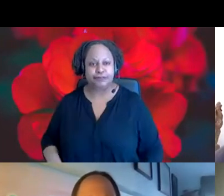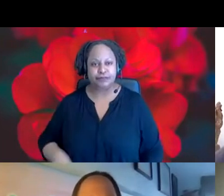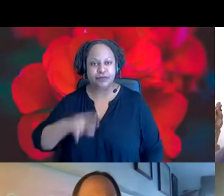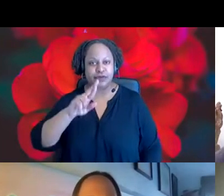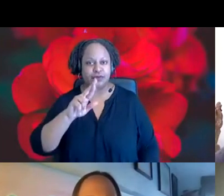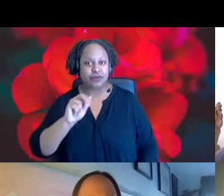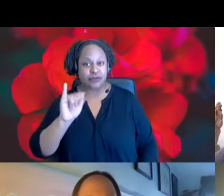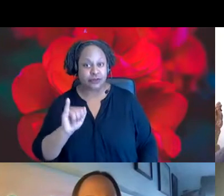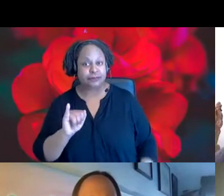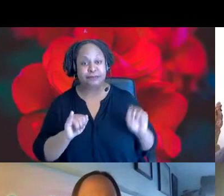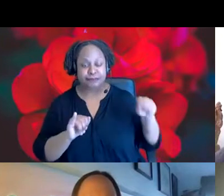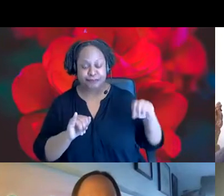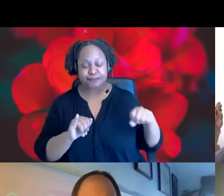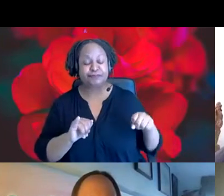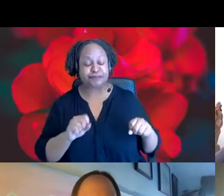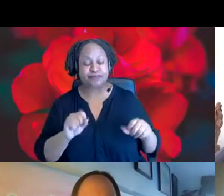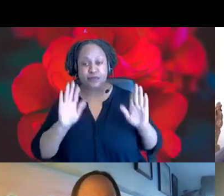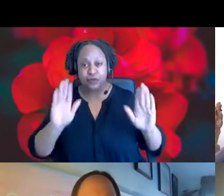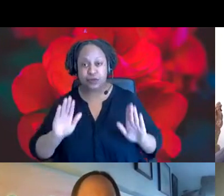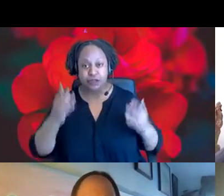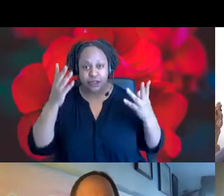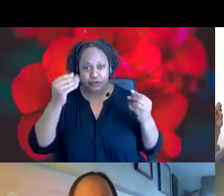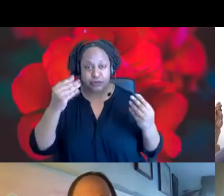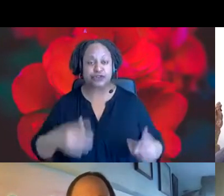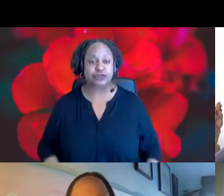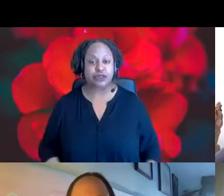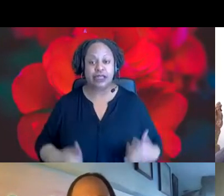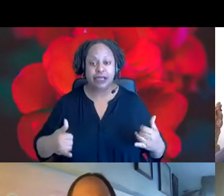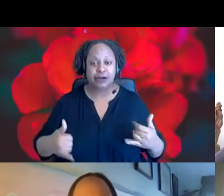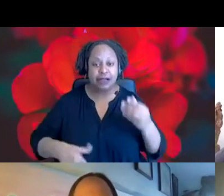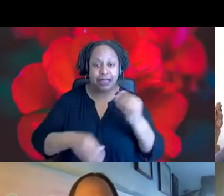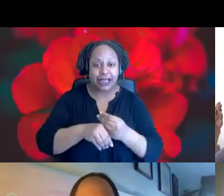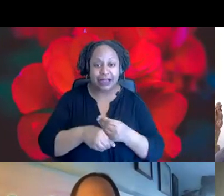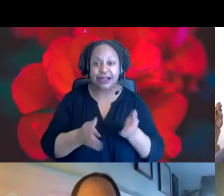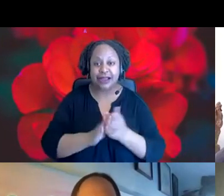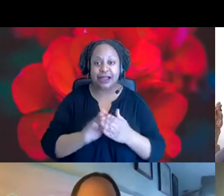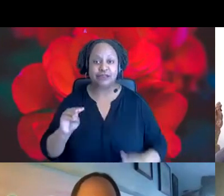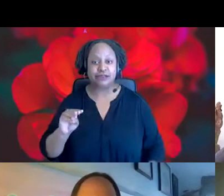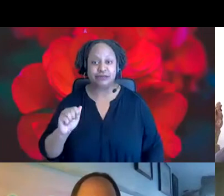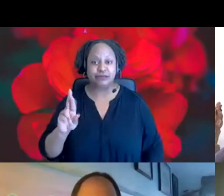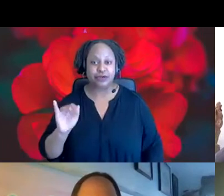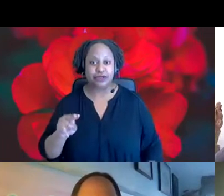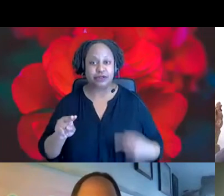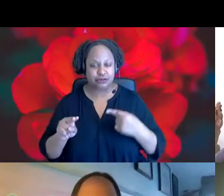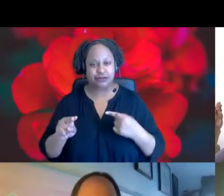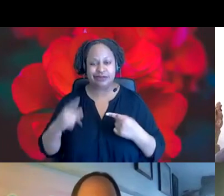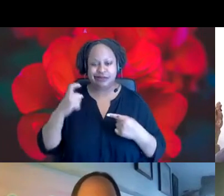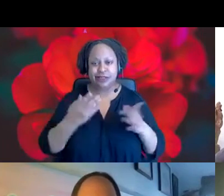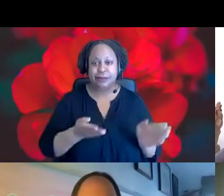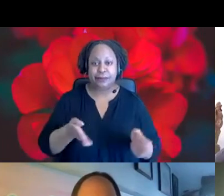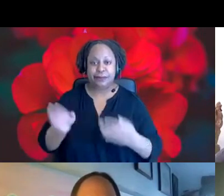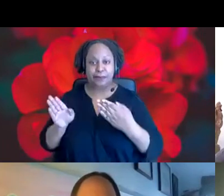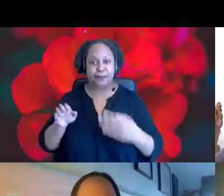That's so much great information. And just to bring Marion in, it makes me think about just in terms of the pivot, you know, Marion, just to